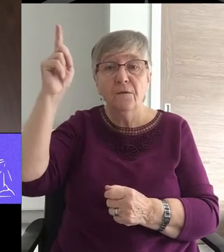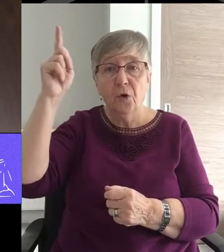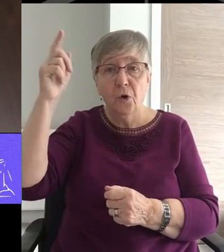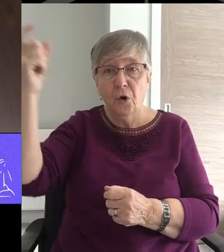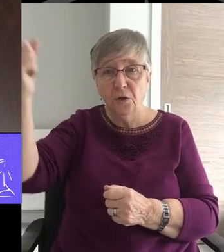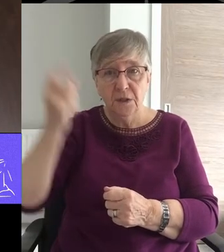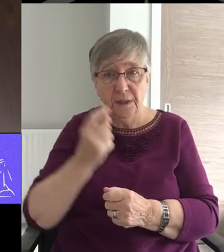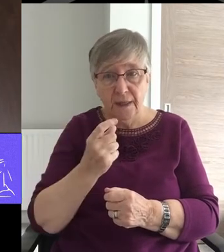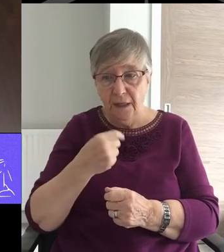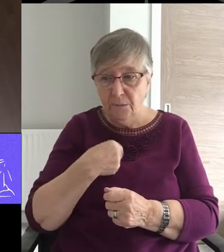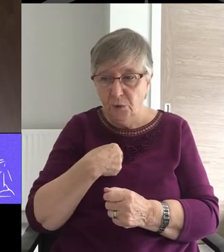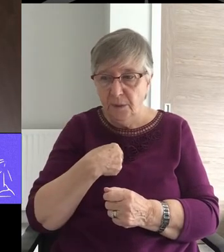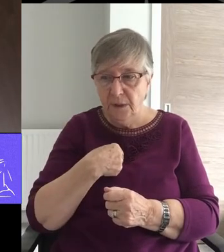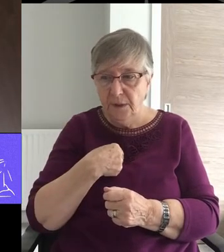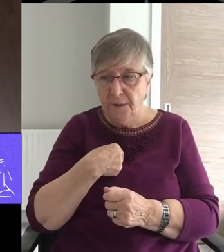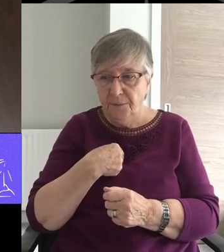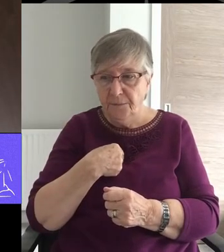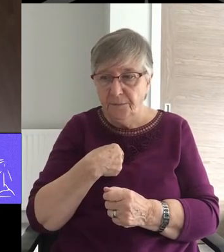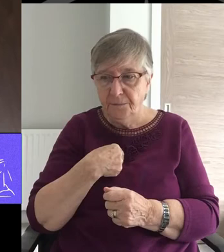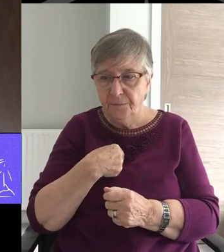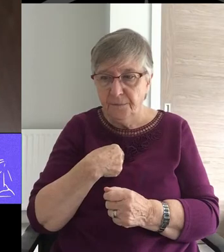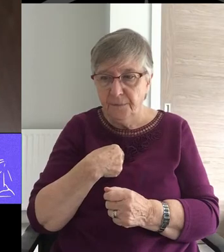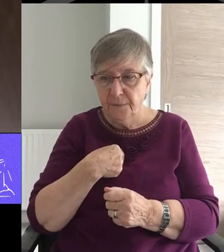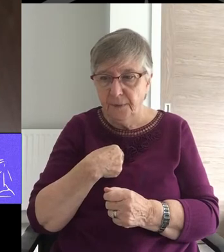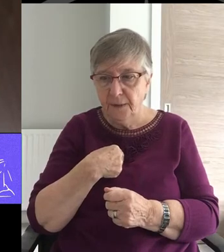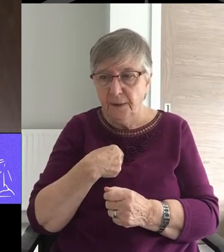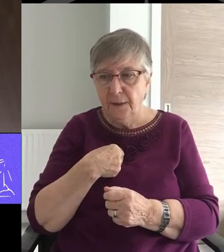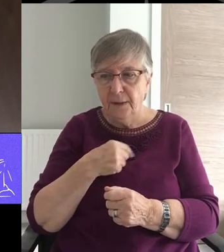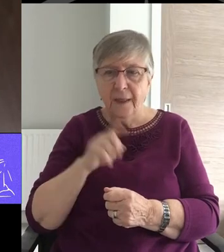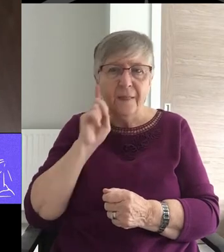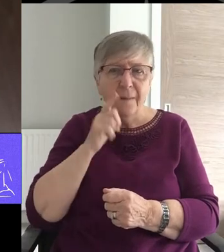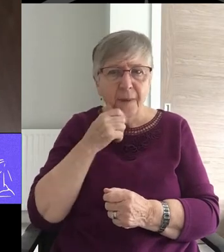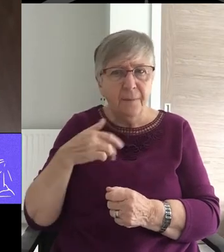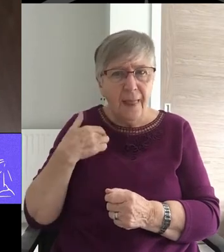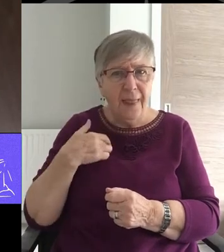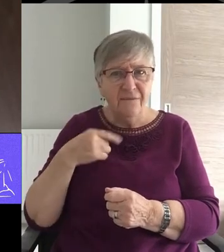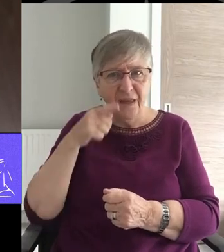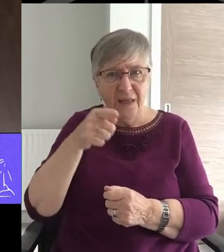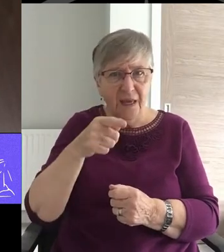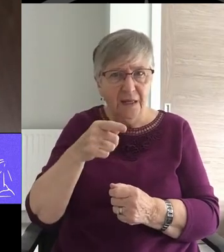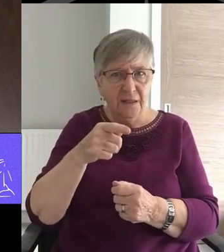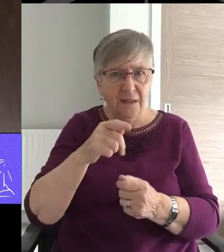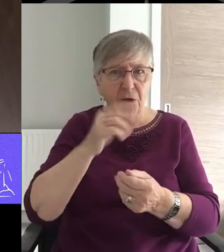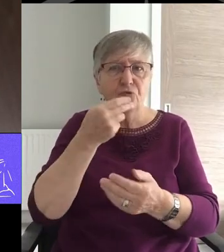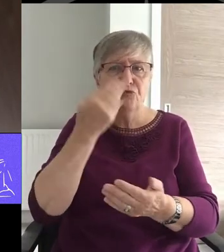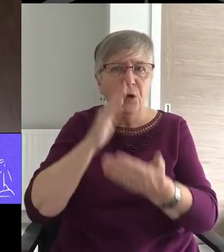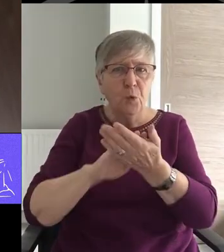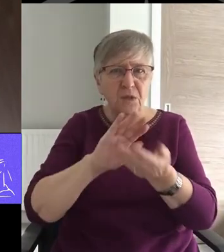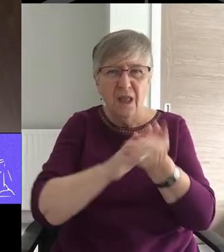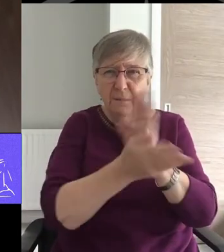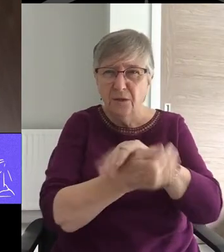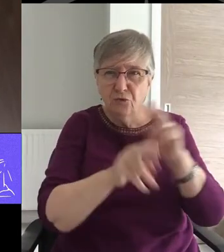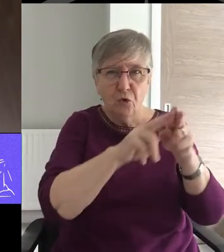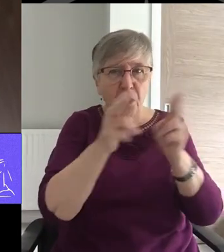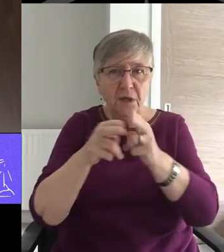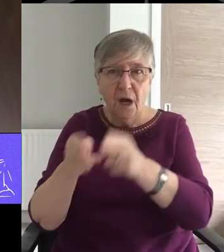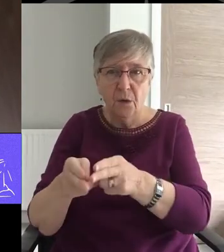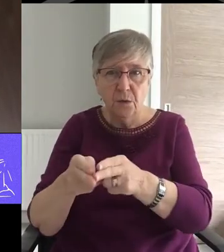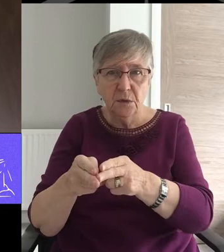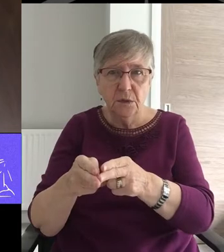Then the word of the Lord came to me, Son of man, the people living in those ruins in the land of Israel are